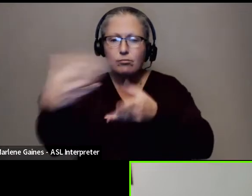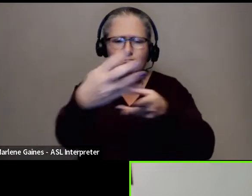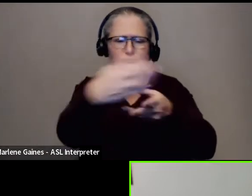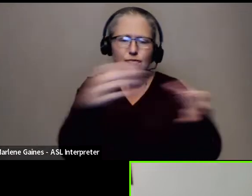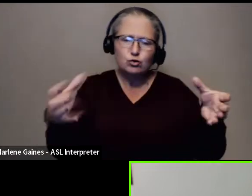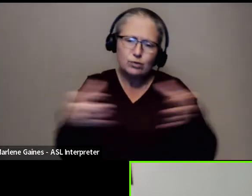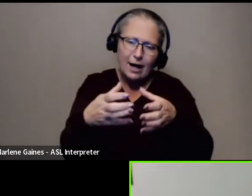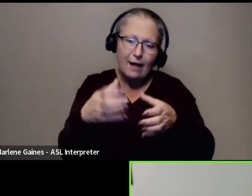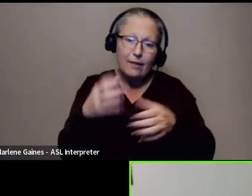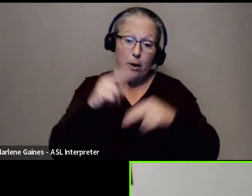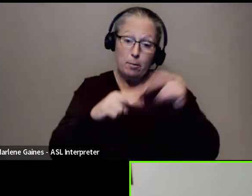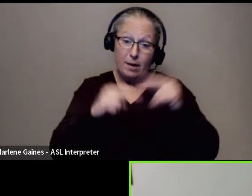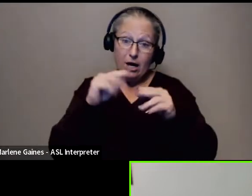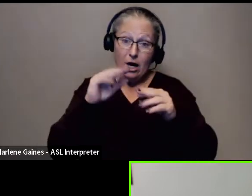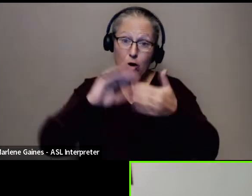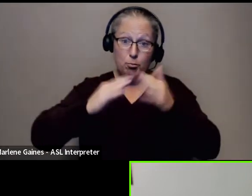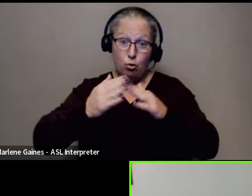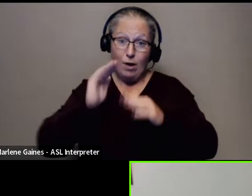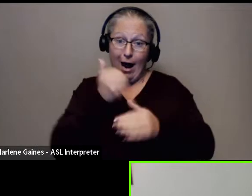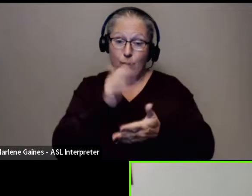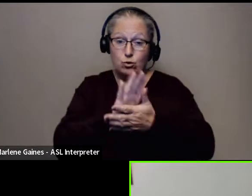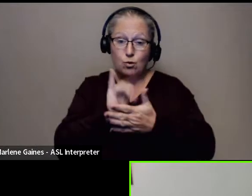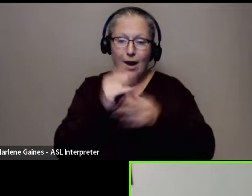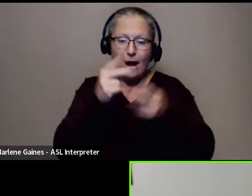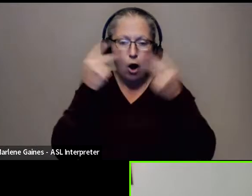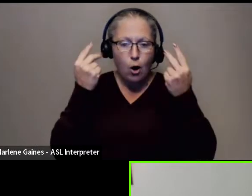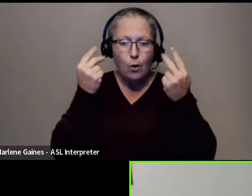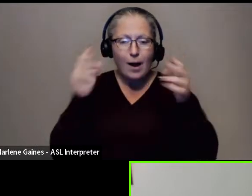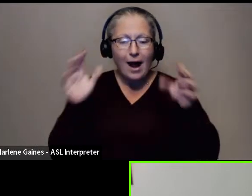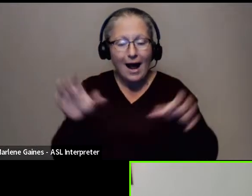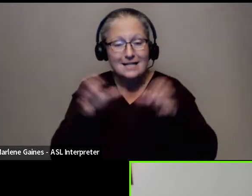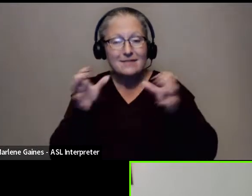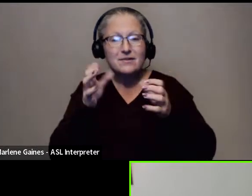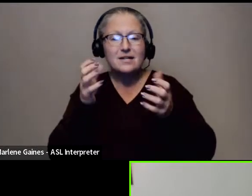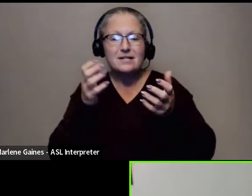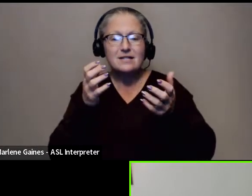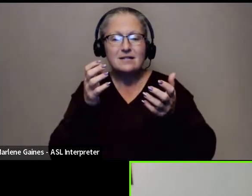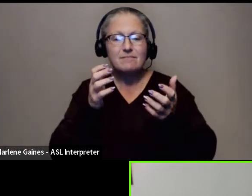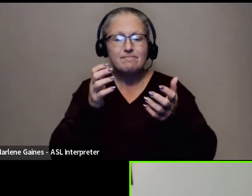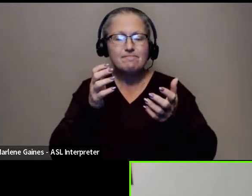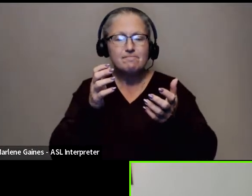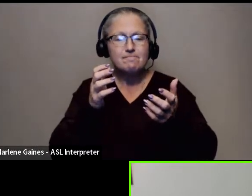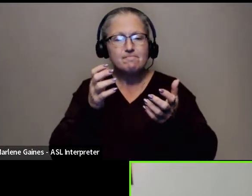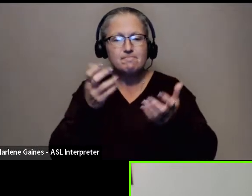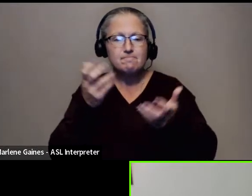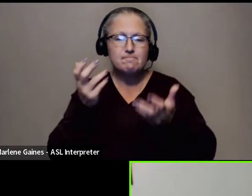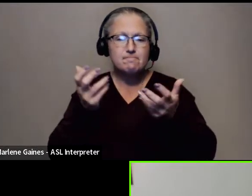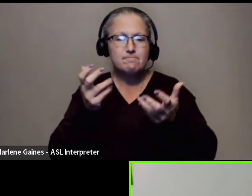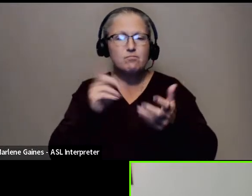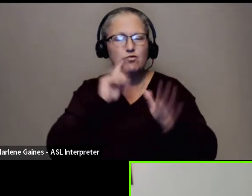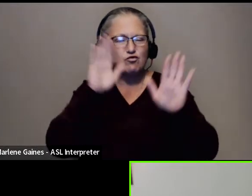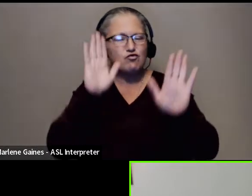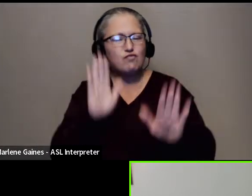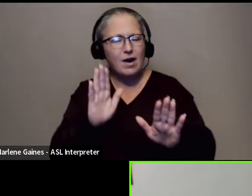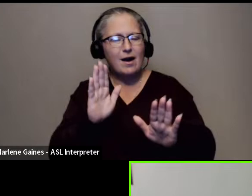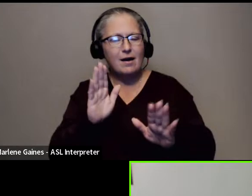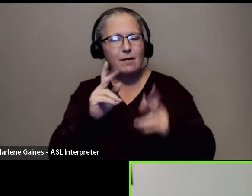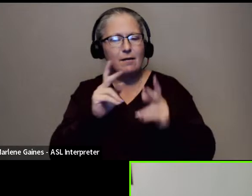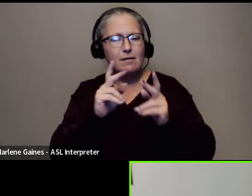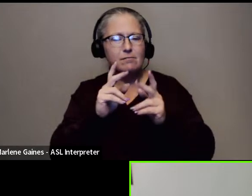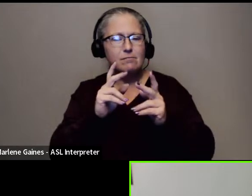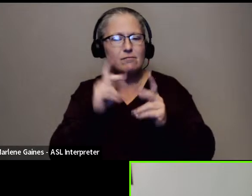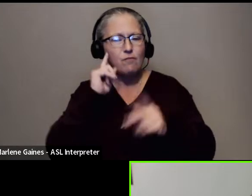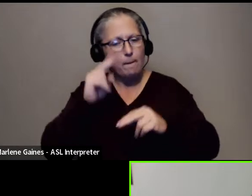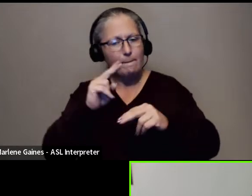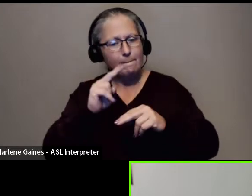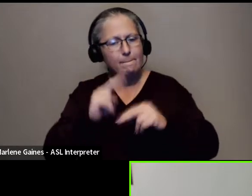the community building we do at our school with like Halloween activities are really great for